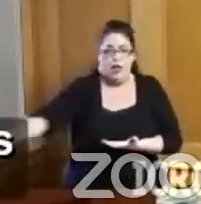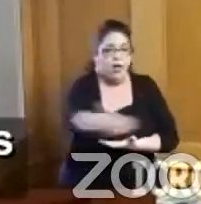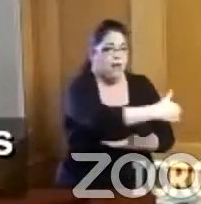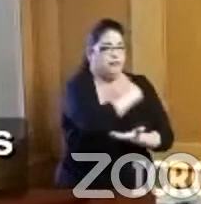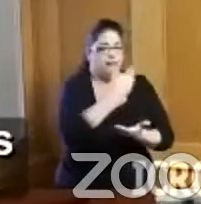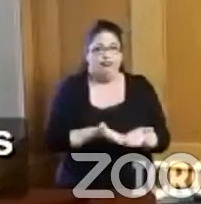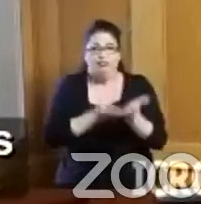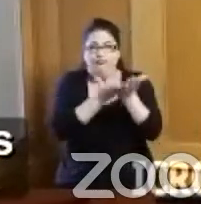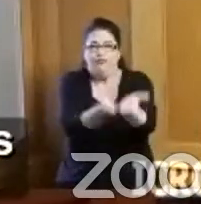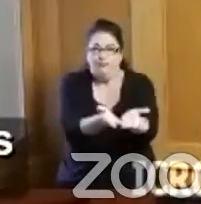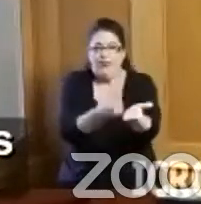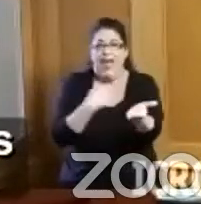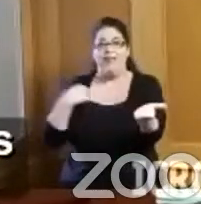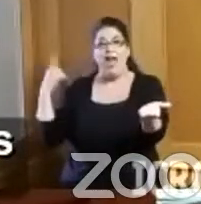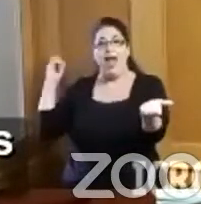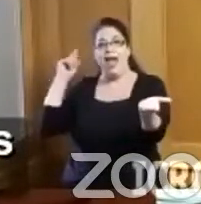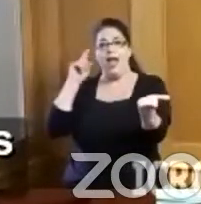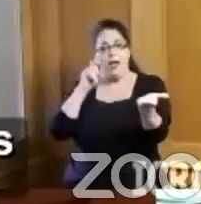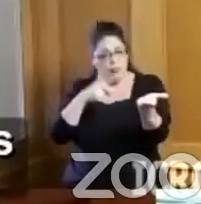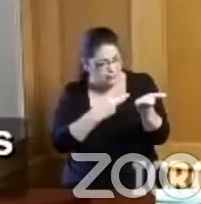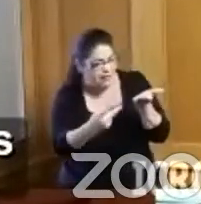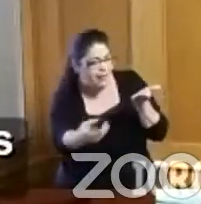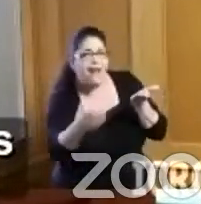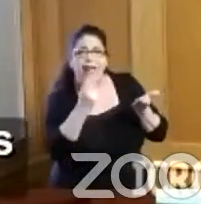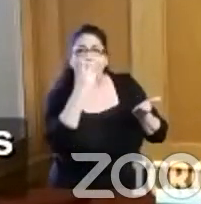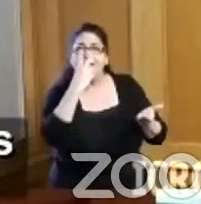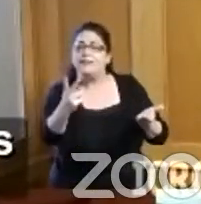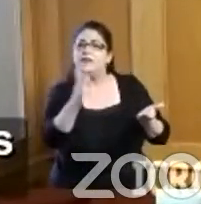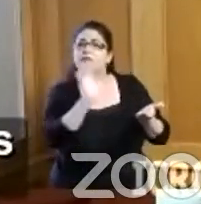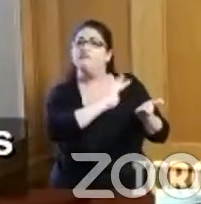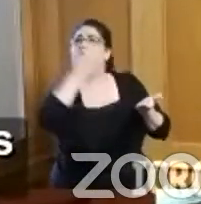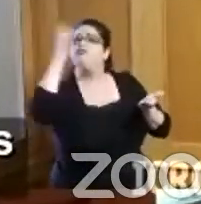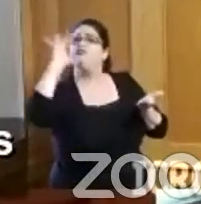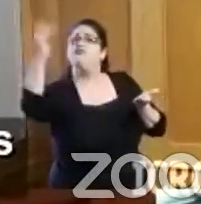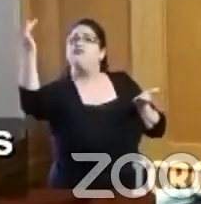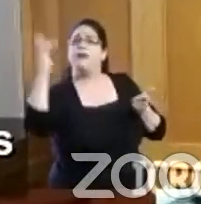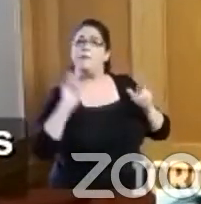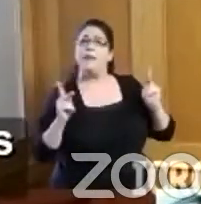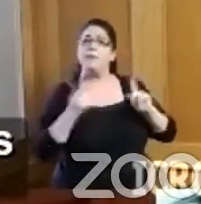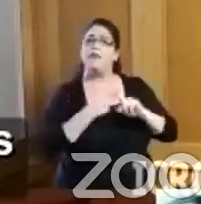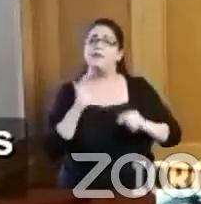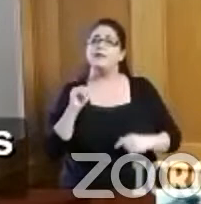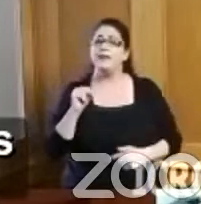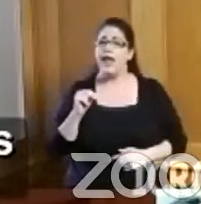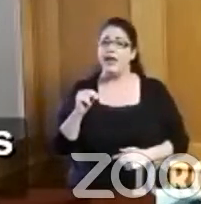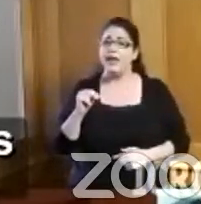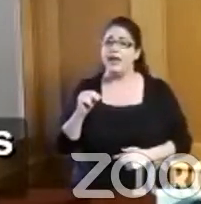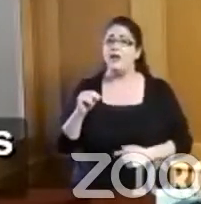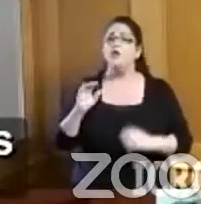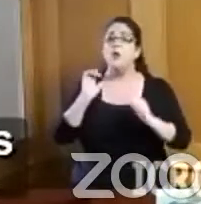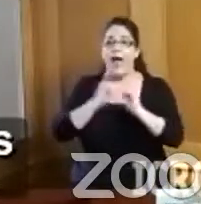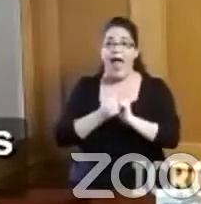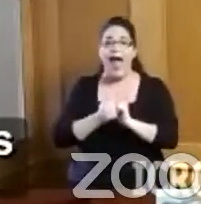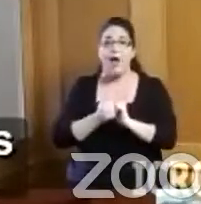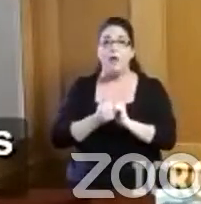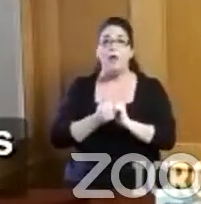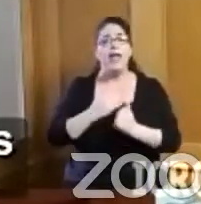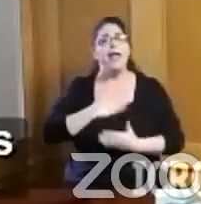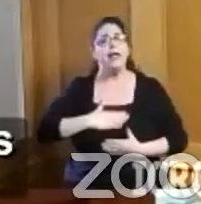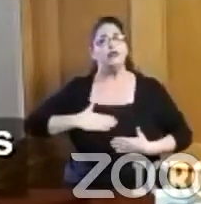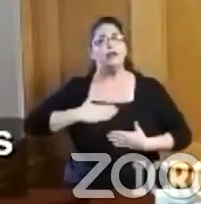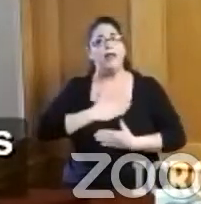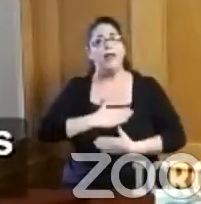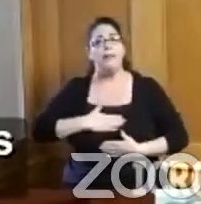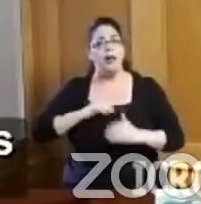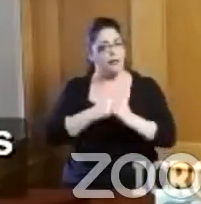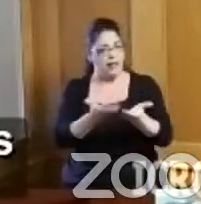all you got to do is walk down there and say, guess what? We was a part of building this. This is phenomenal. This is a great idea. Y'all wanna know how Atlanta got there? Entertainment. We got a ton